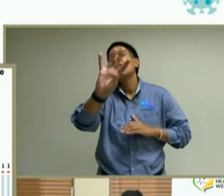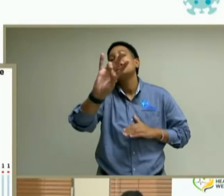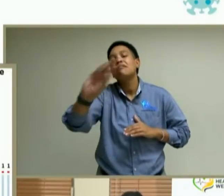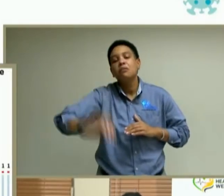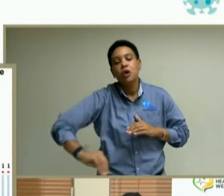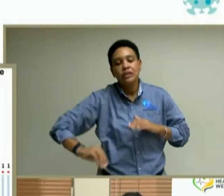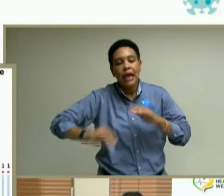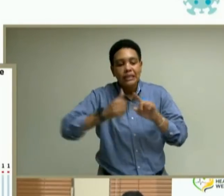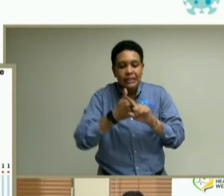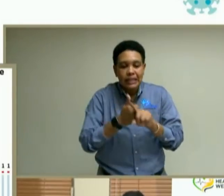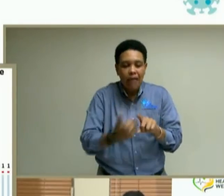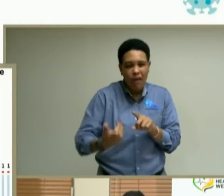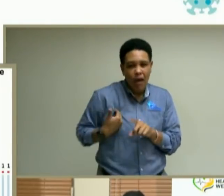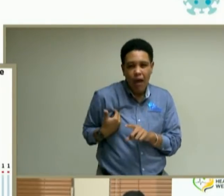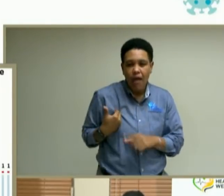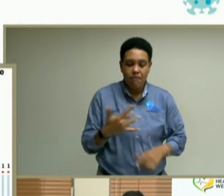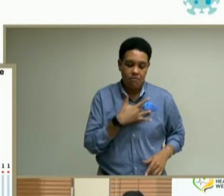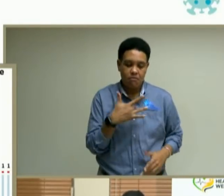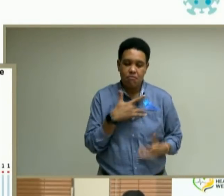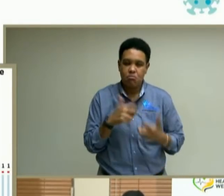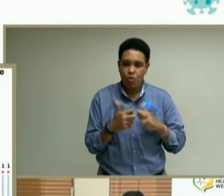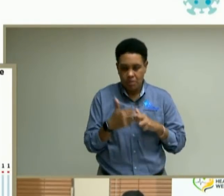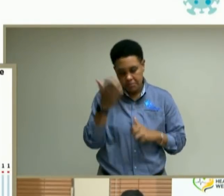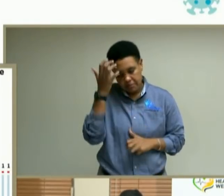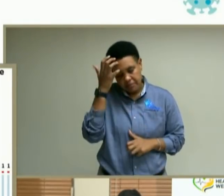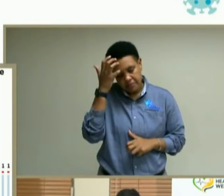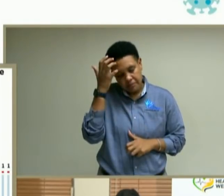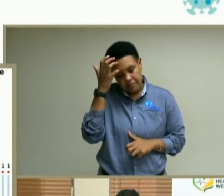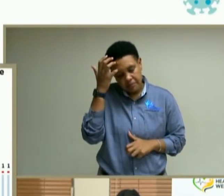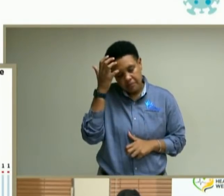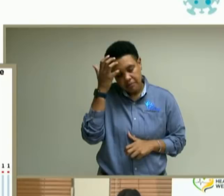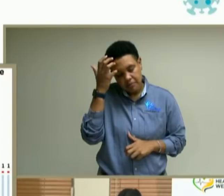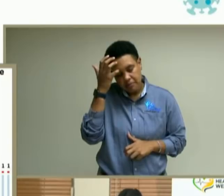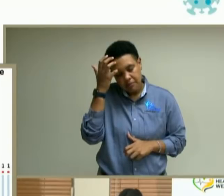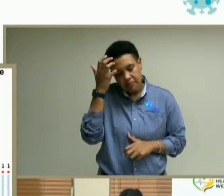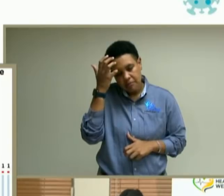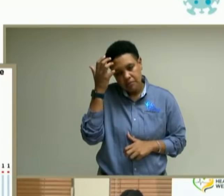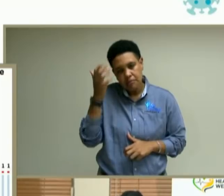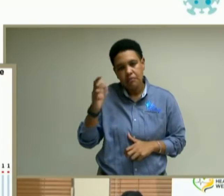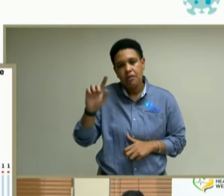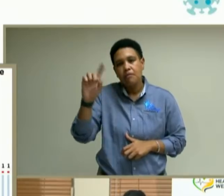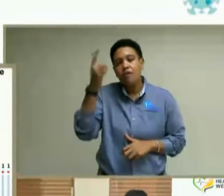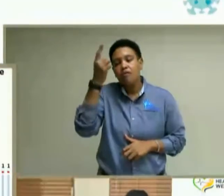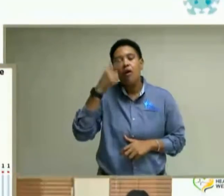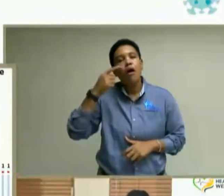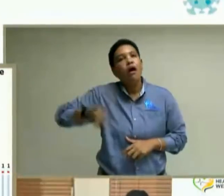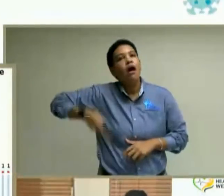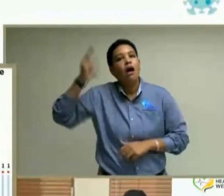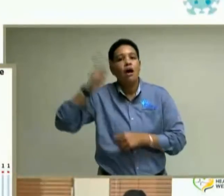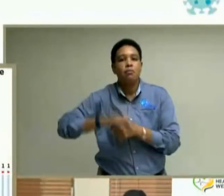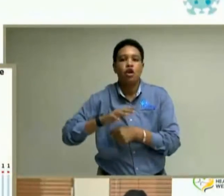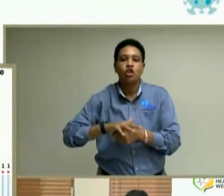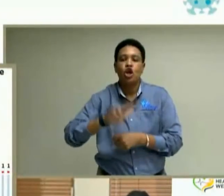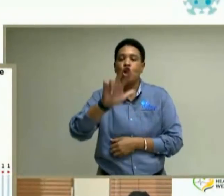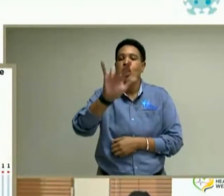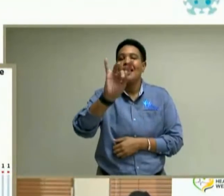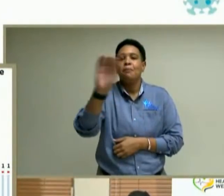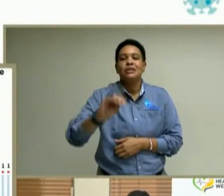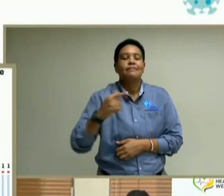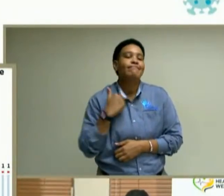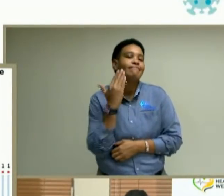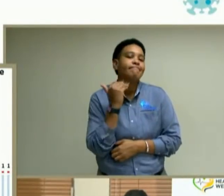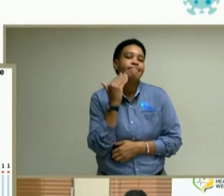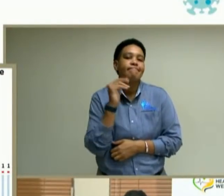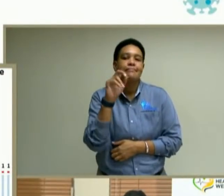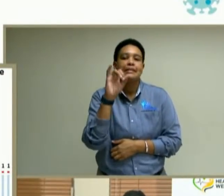47% had cardiovascular disease, hypertension being the main one. 38% had diabetes,